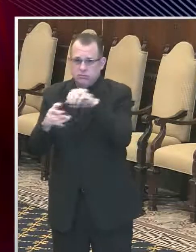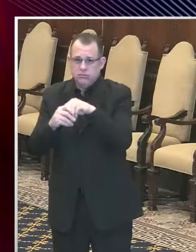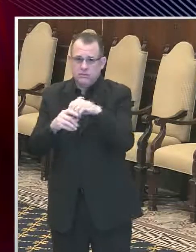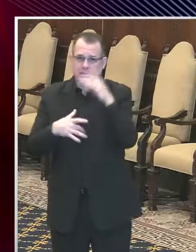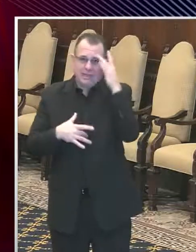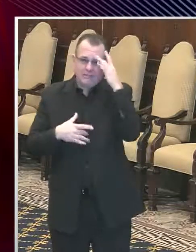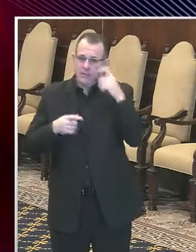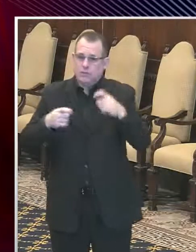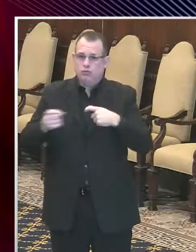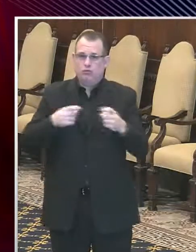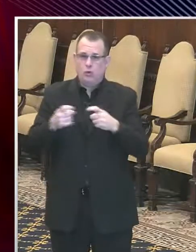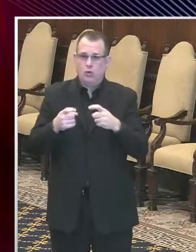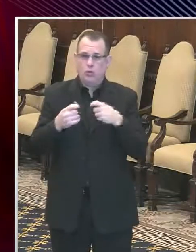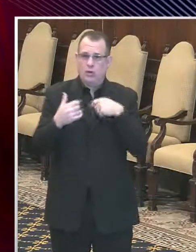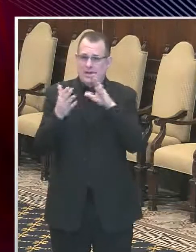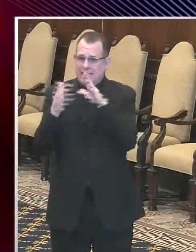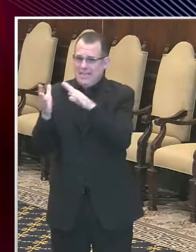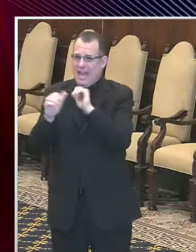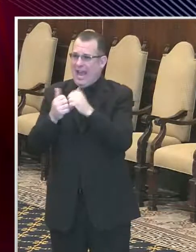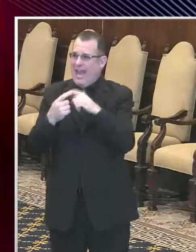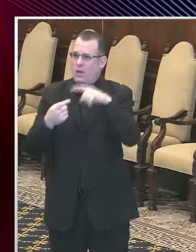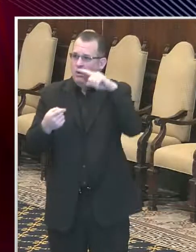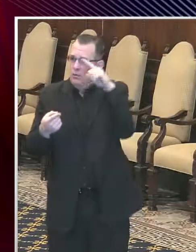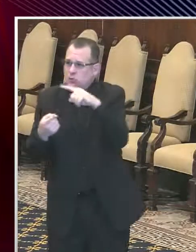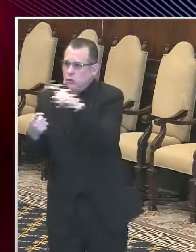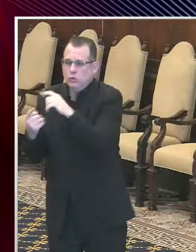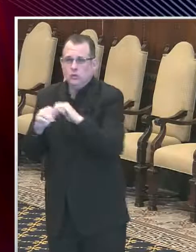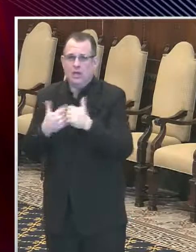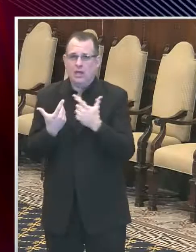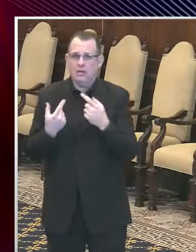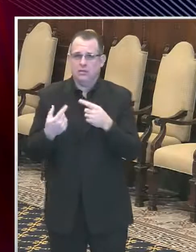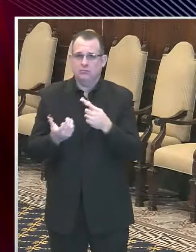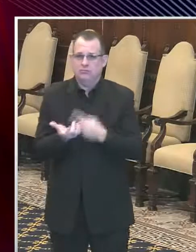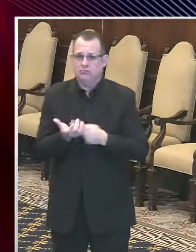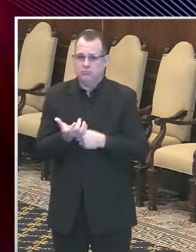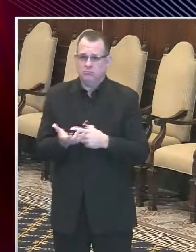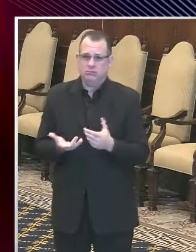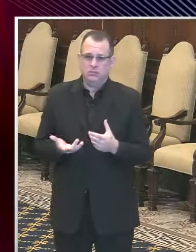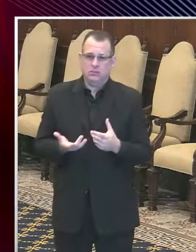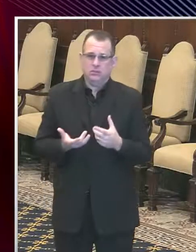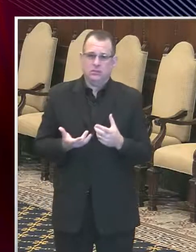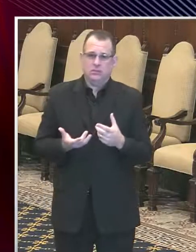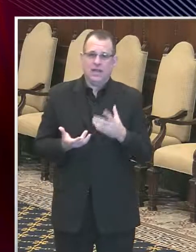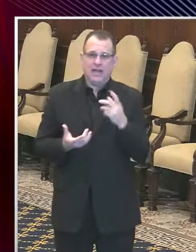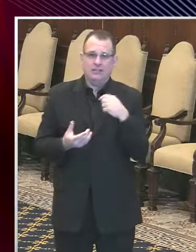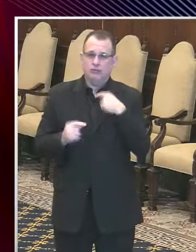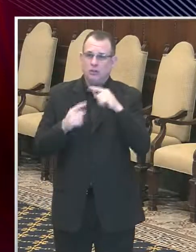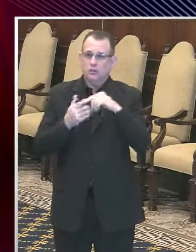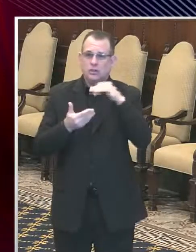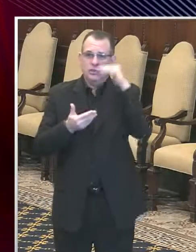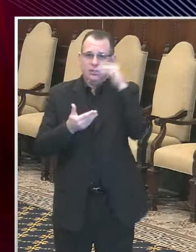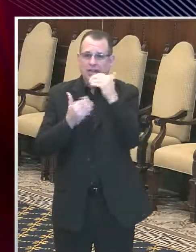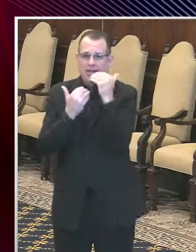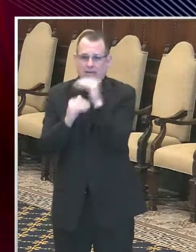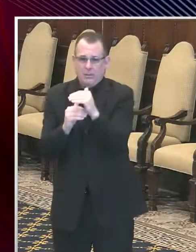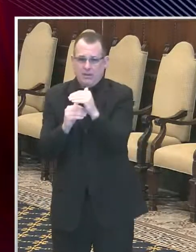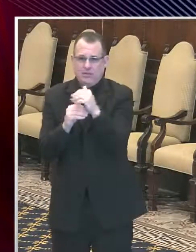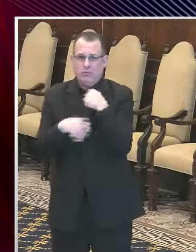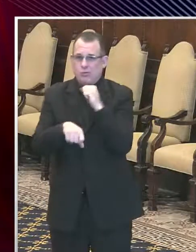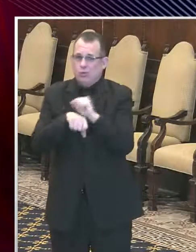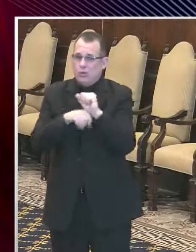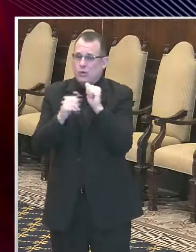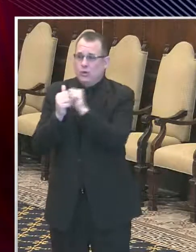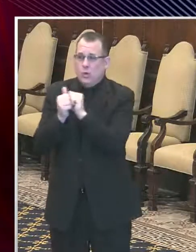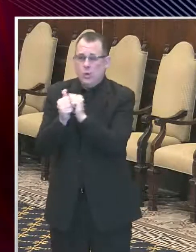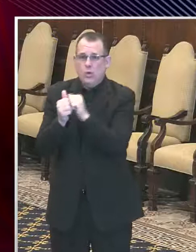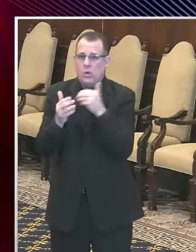avoid getting the virus in the facility in the first place, and if it gets in, how to prevent it spread in there, how to treat people. We've been working closely with them. We're trying to figure out how to